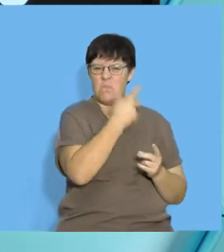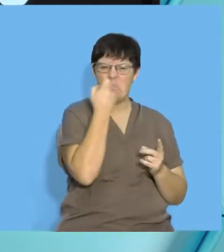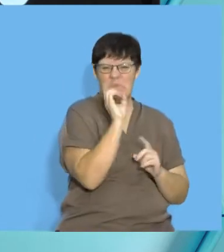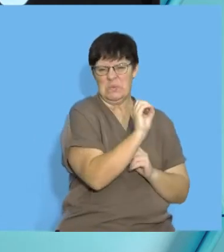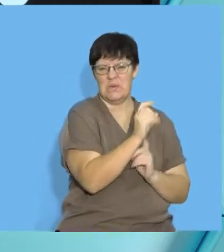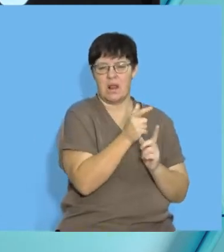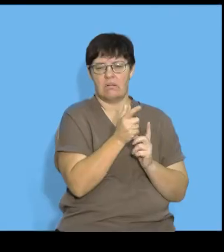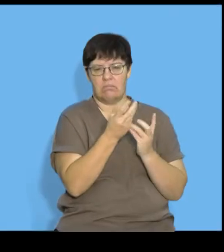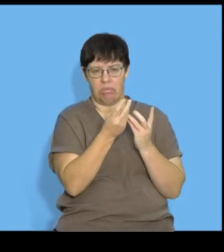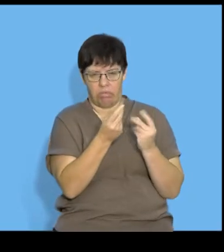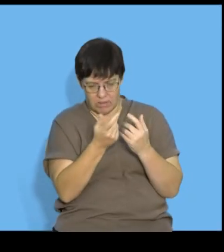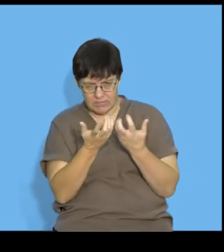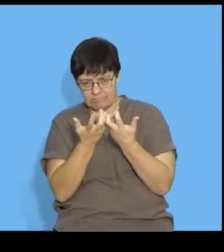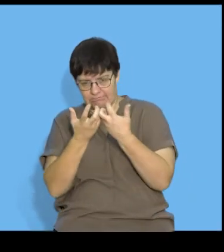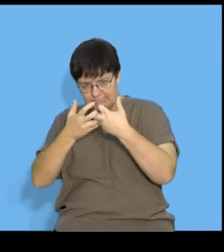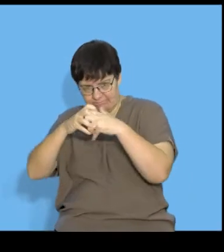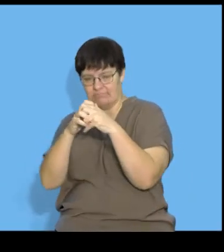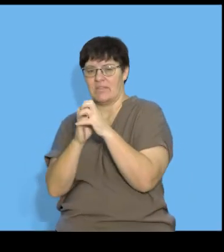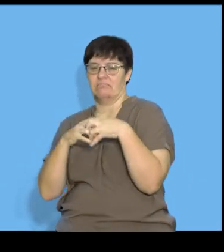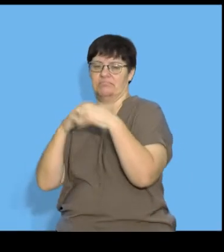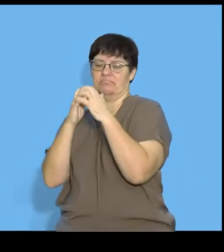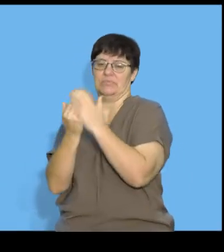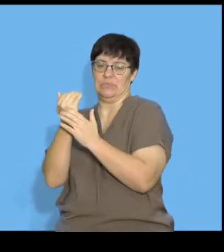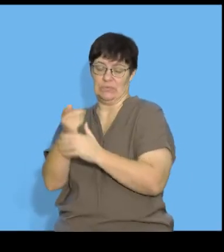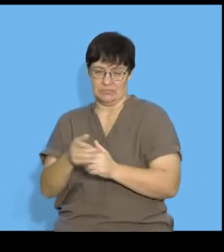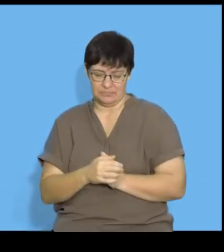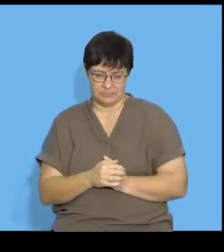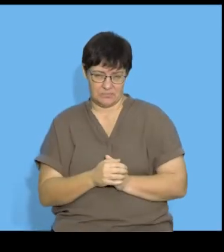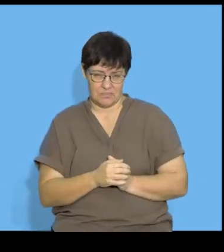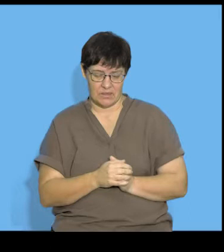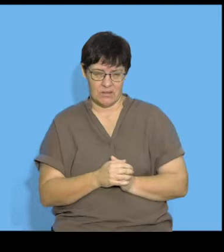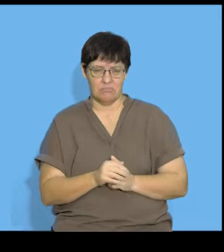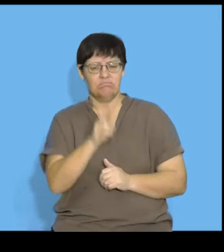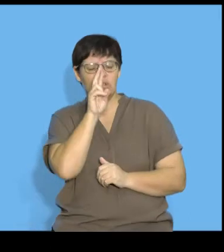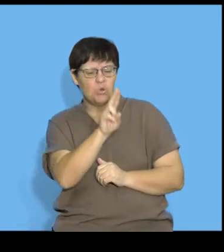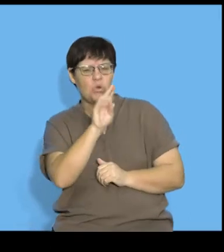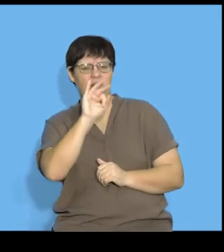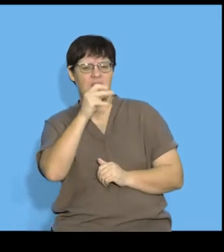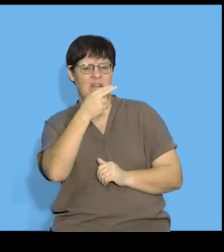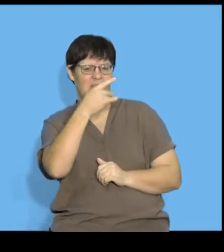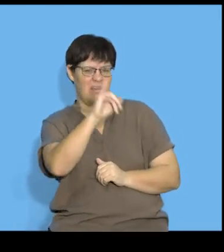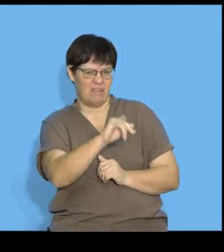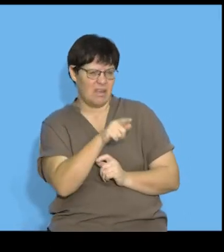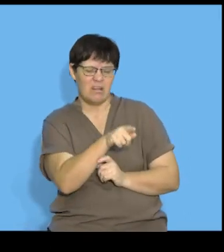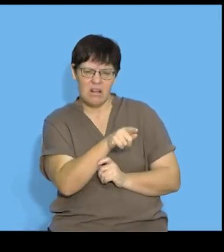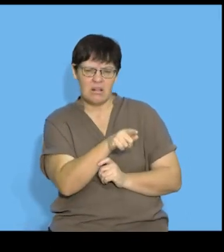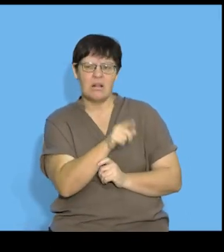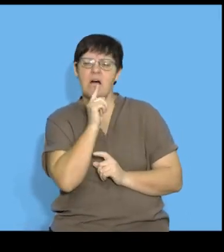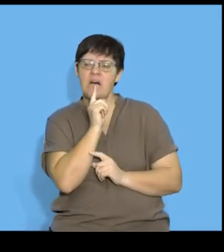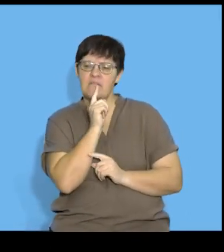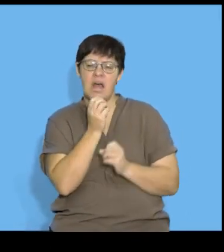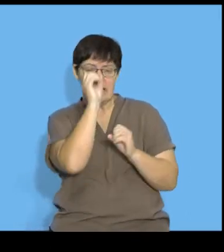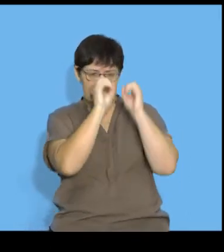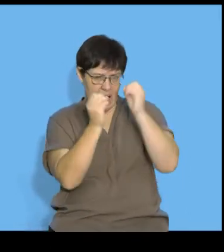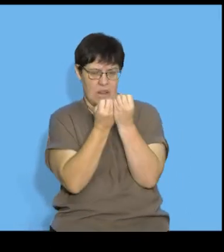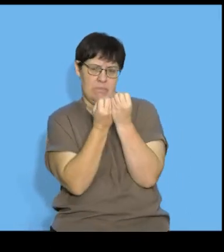about. Okay, guys, so when we look at a fungus, all right, most of it is multicellular. That's going